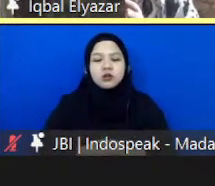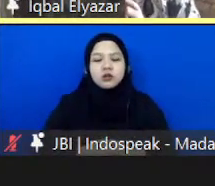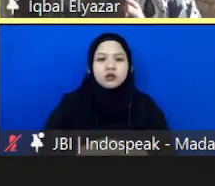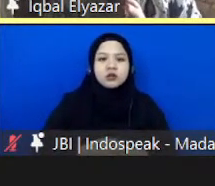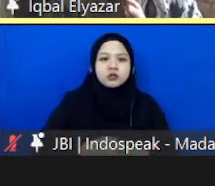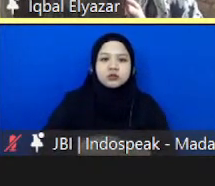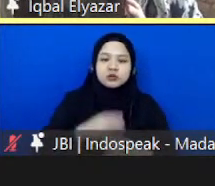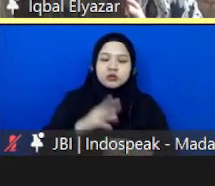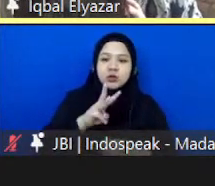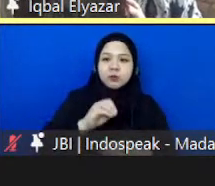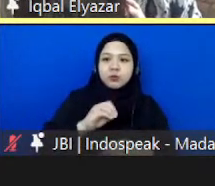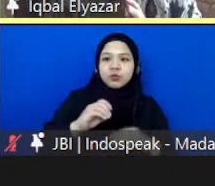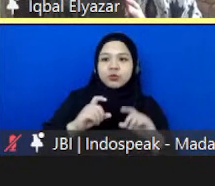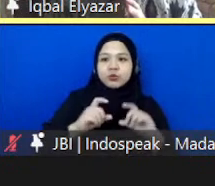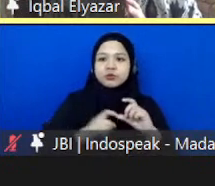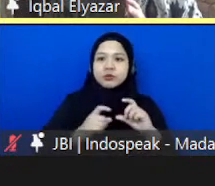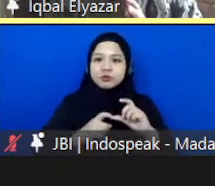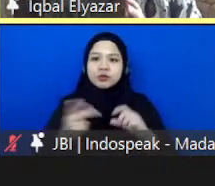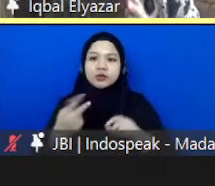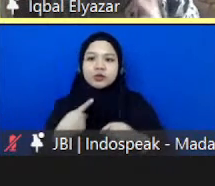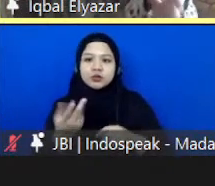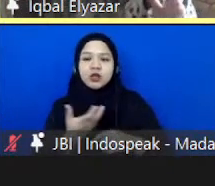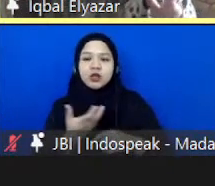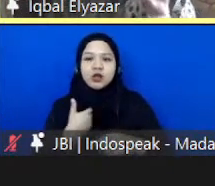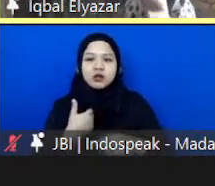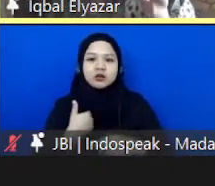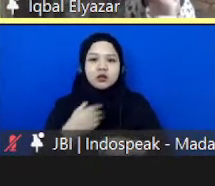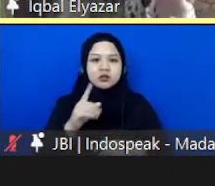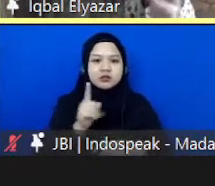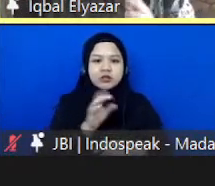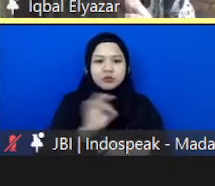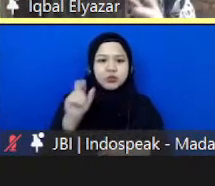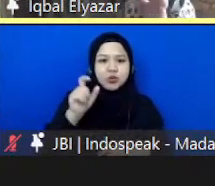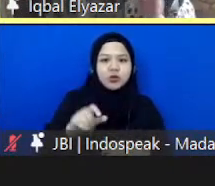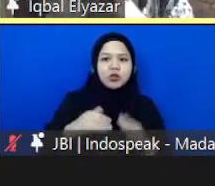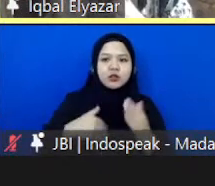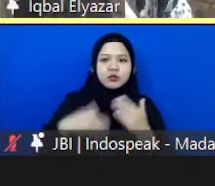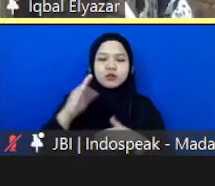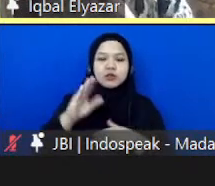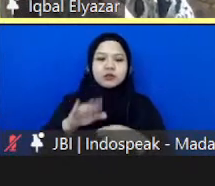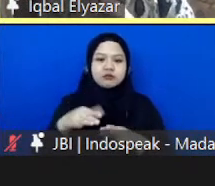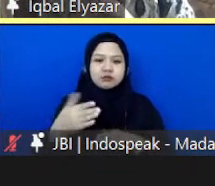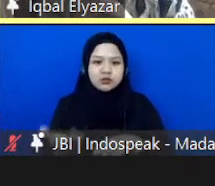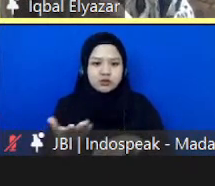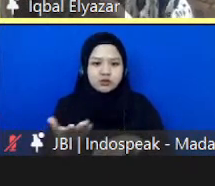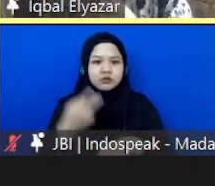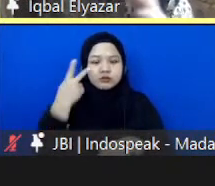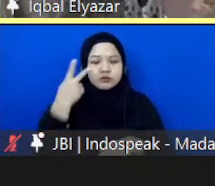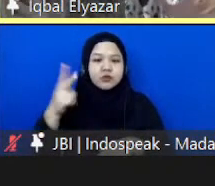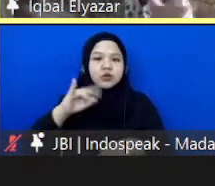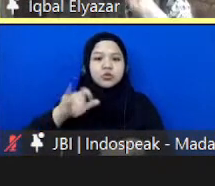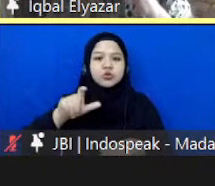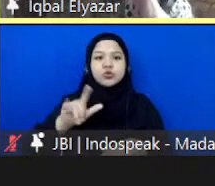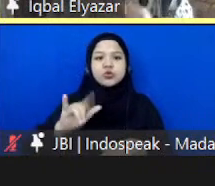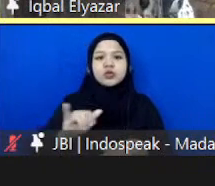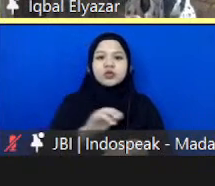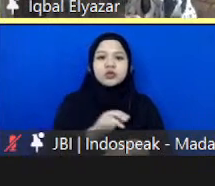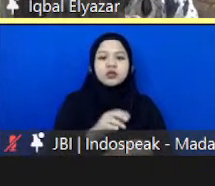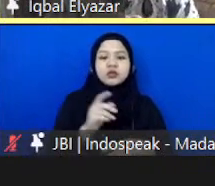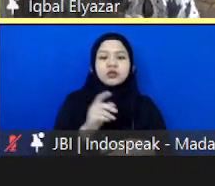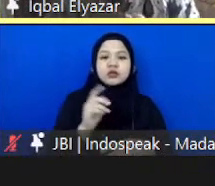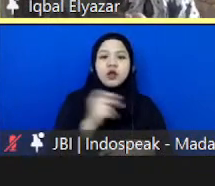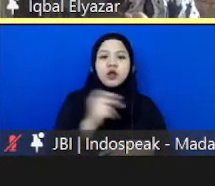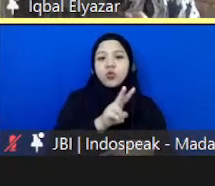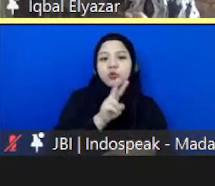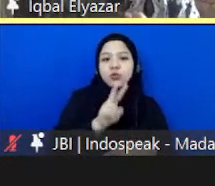September, we recorded over 2,000 of health workers died during the pandemic. And you see that in July 21, this is the